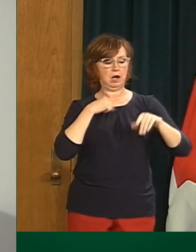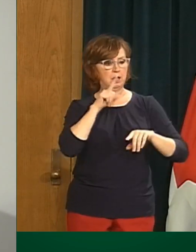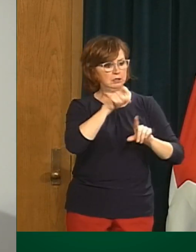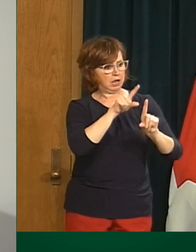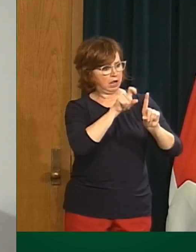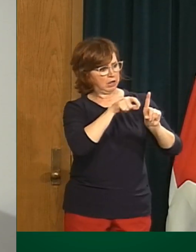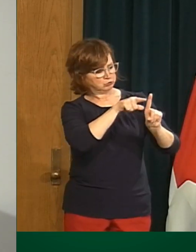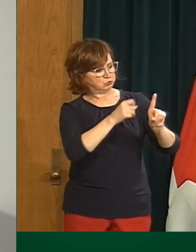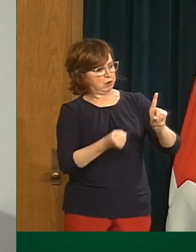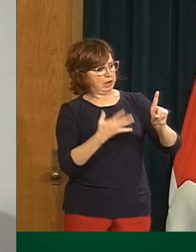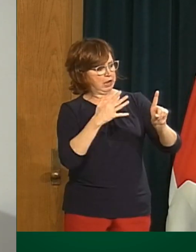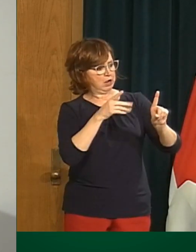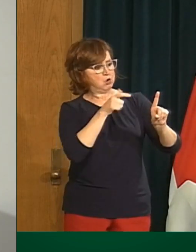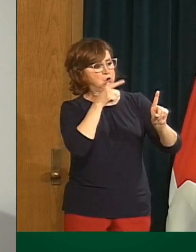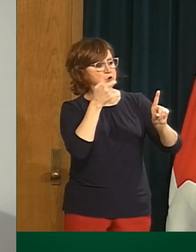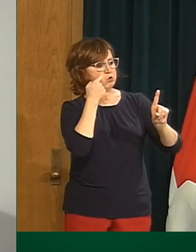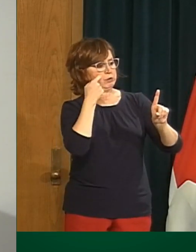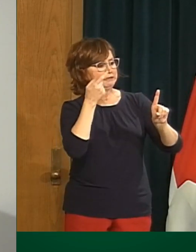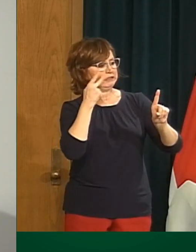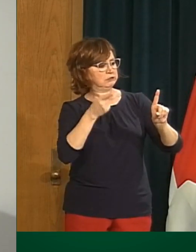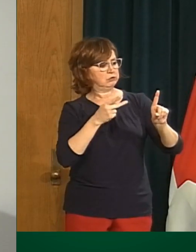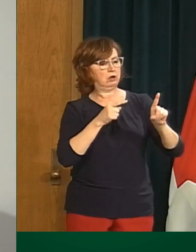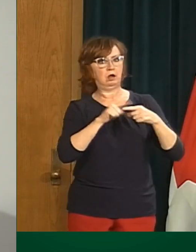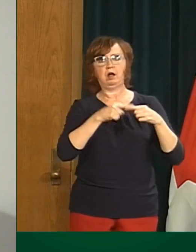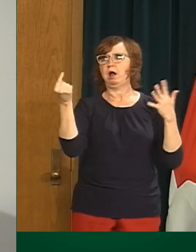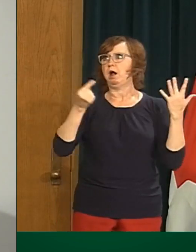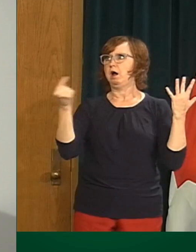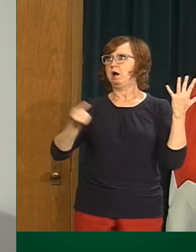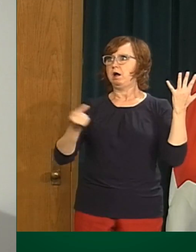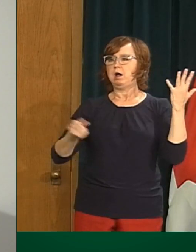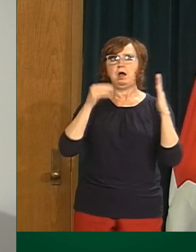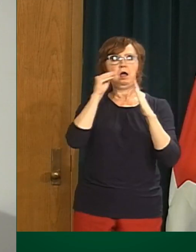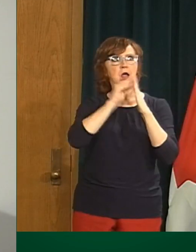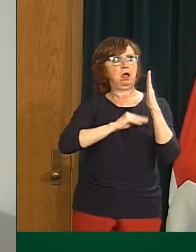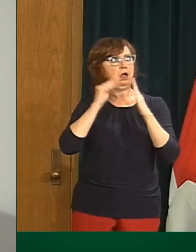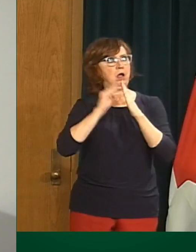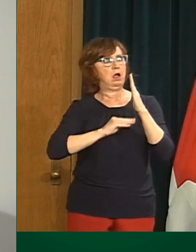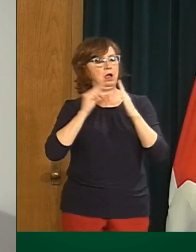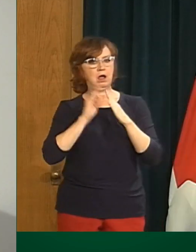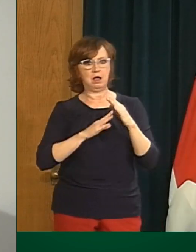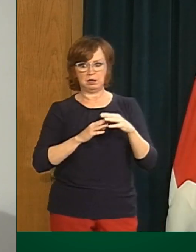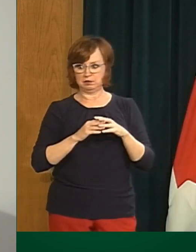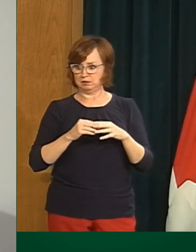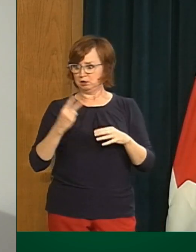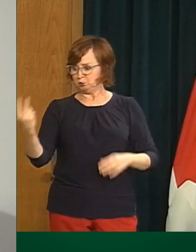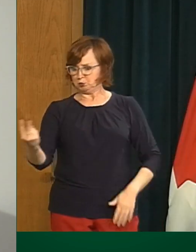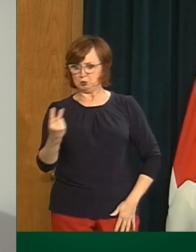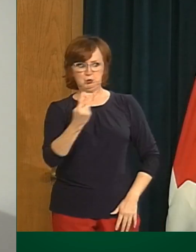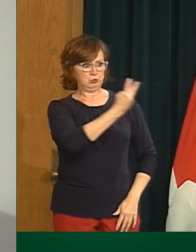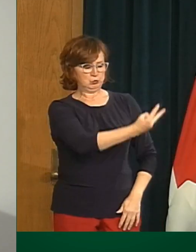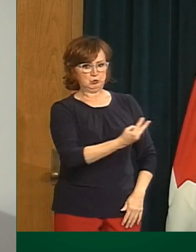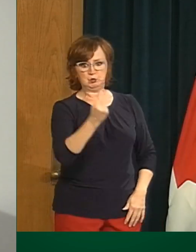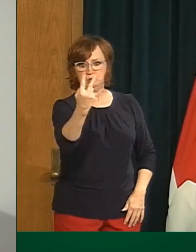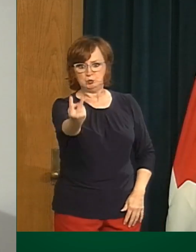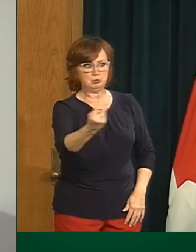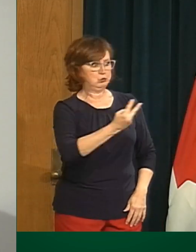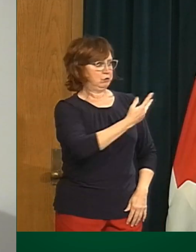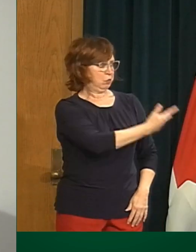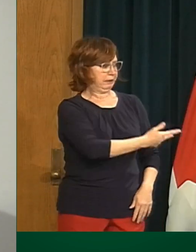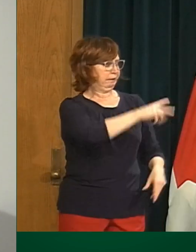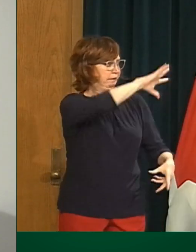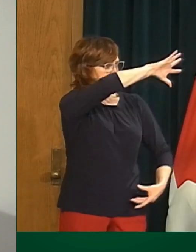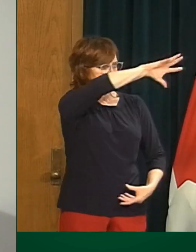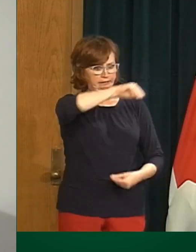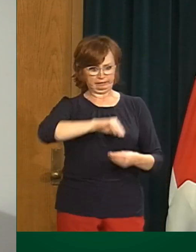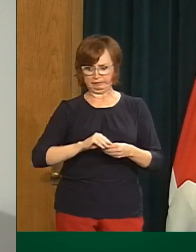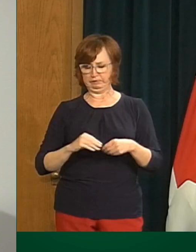day for 14 days and then developed COVID, we would be in a situation where there would be 140 contacts to follow up. So